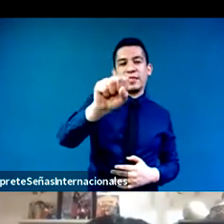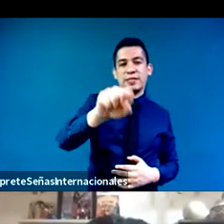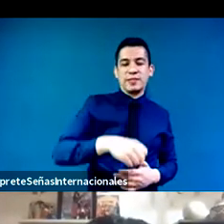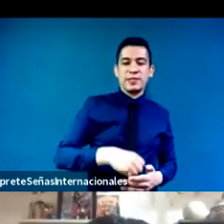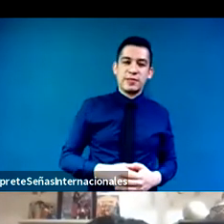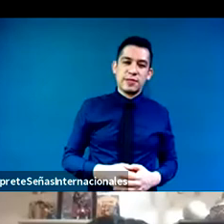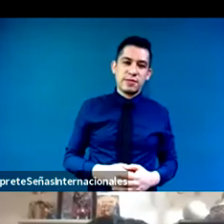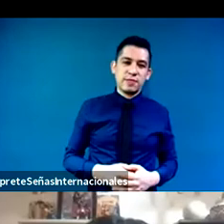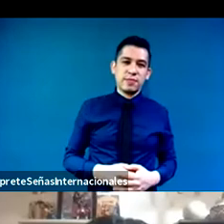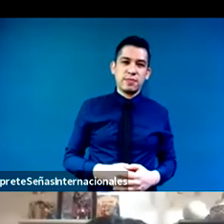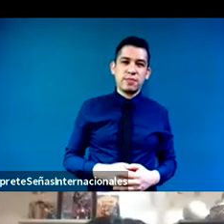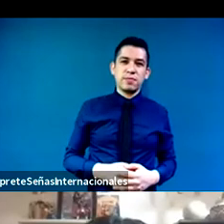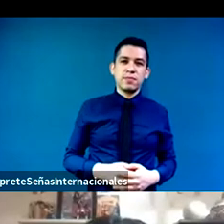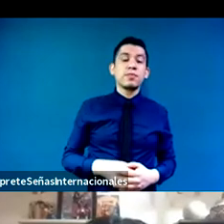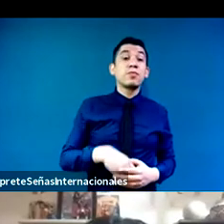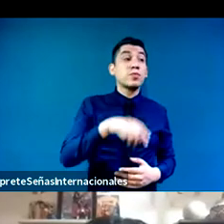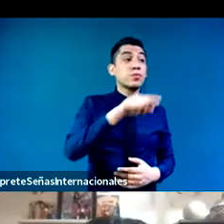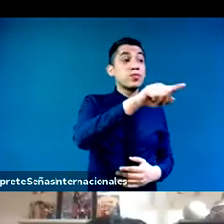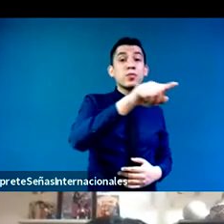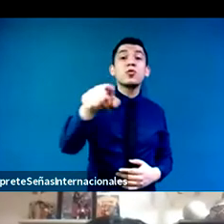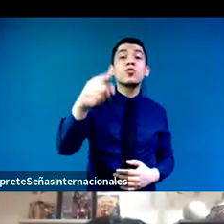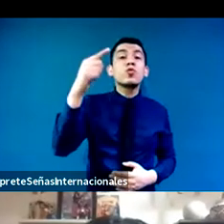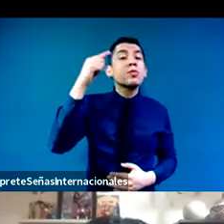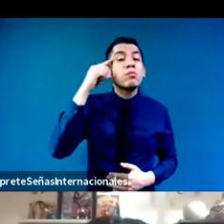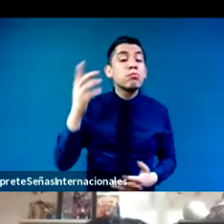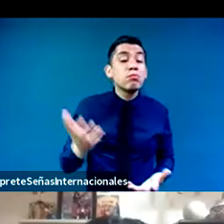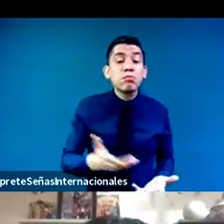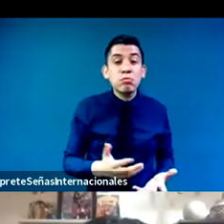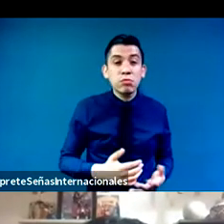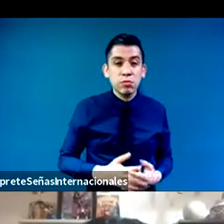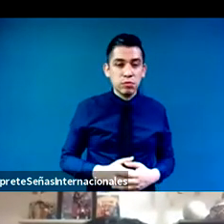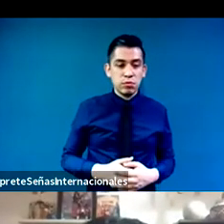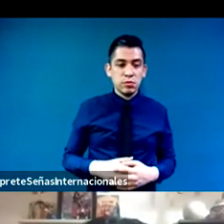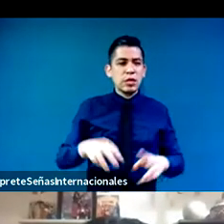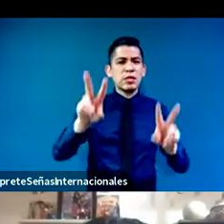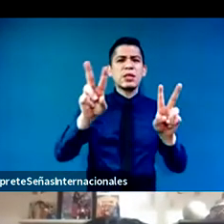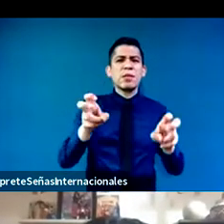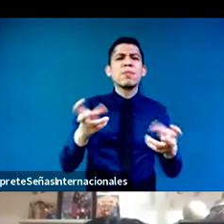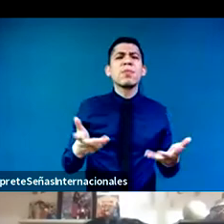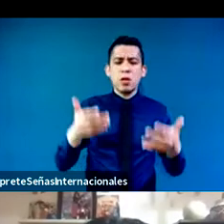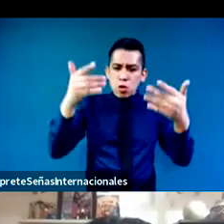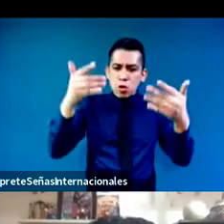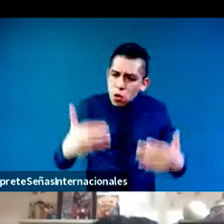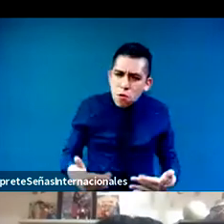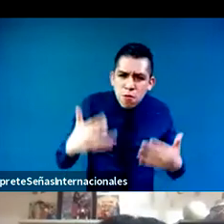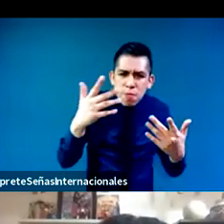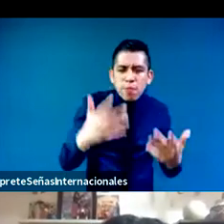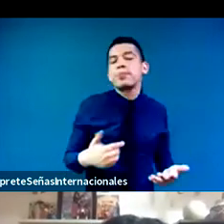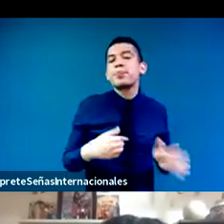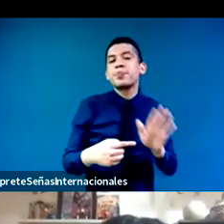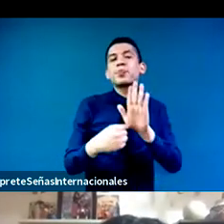occupation to present exploitation such as sexual exploitation in prostitution or